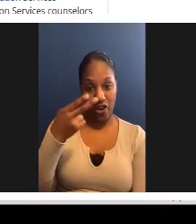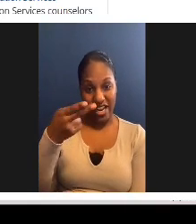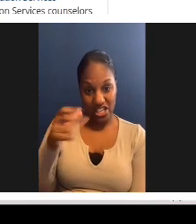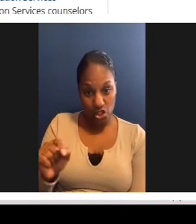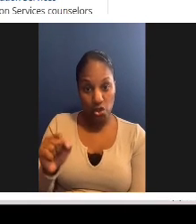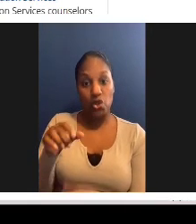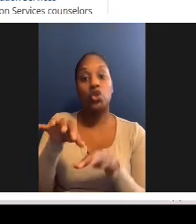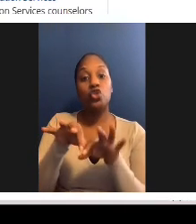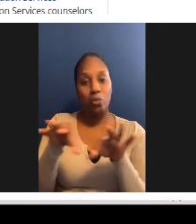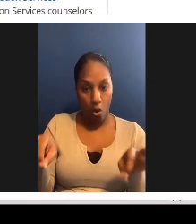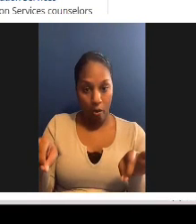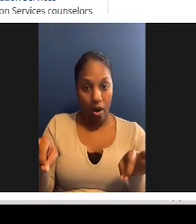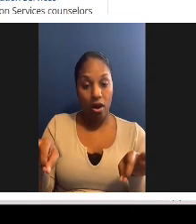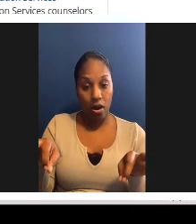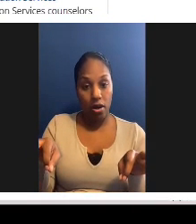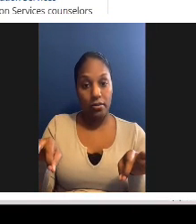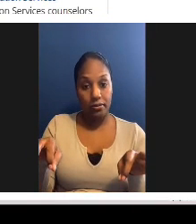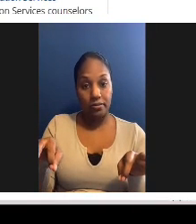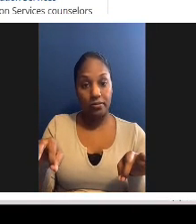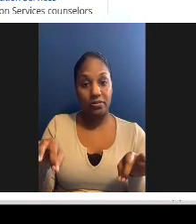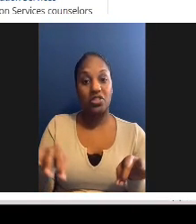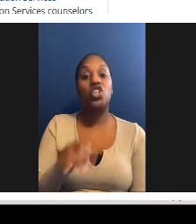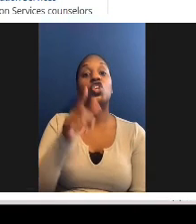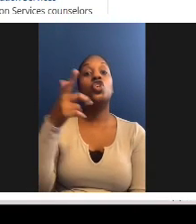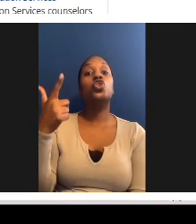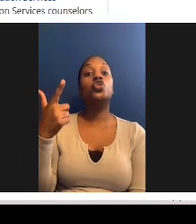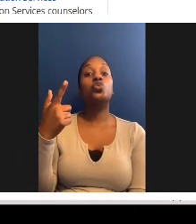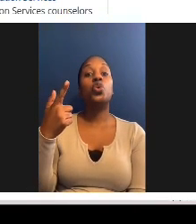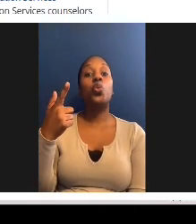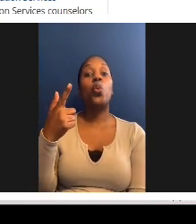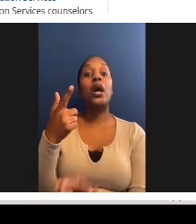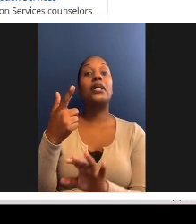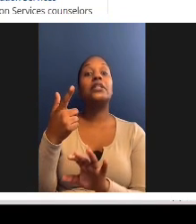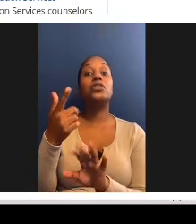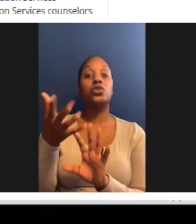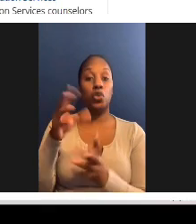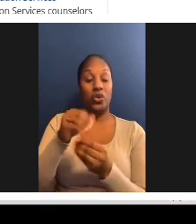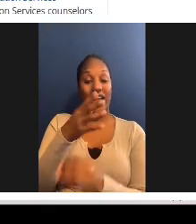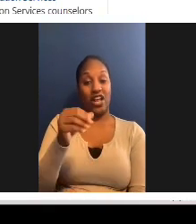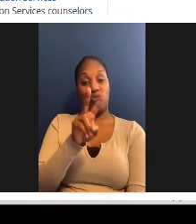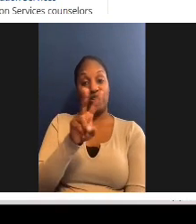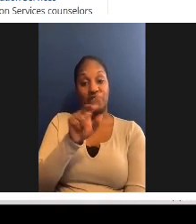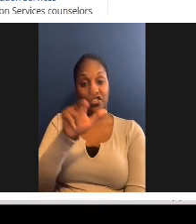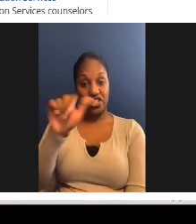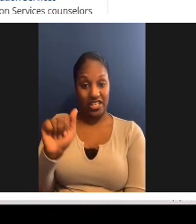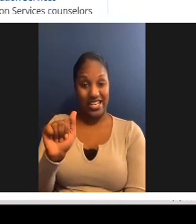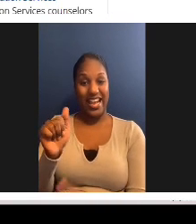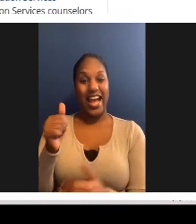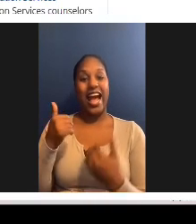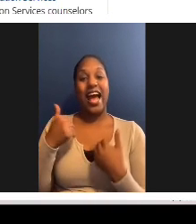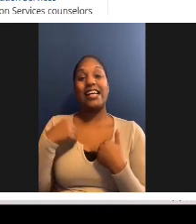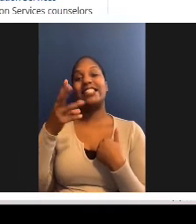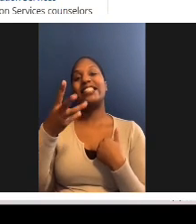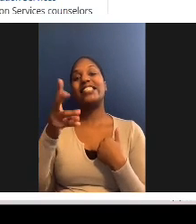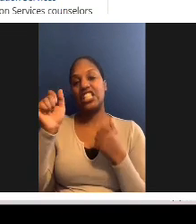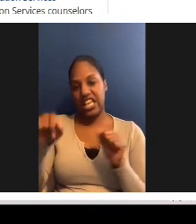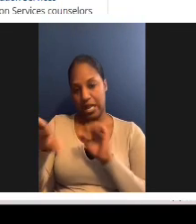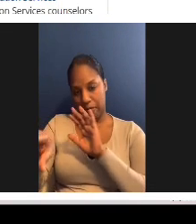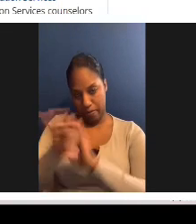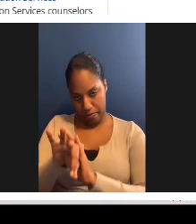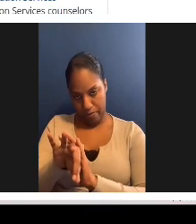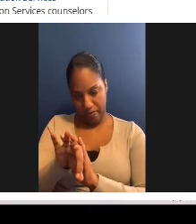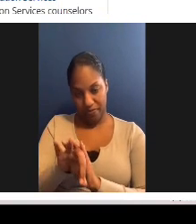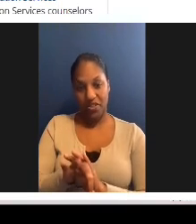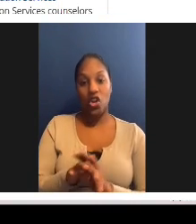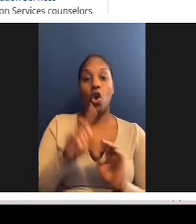diploma. There's 21 altogether here, and West Virginia requires, there were 16 of them that they can choose from. When I taught at the